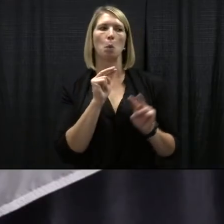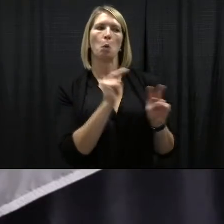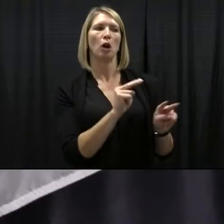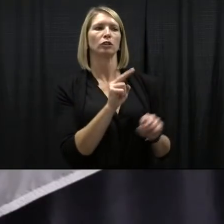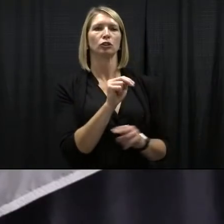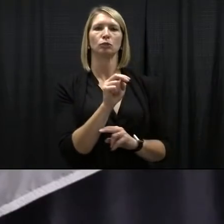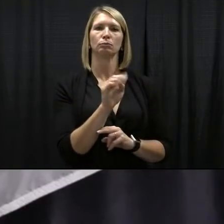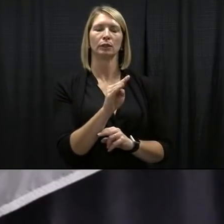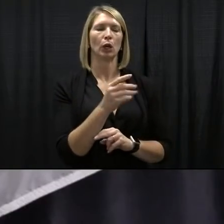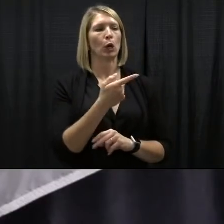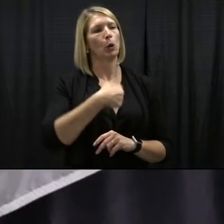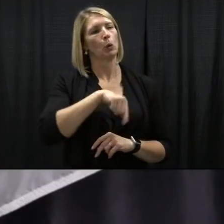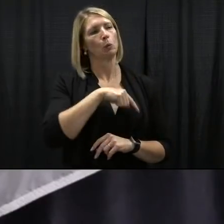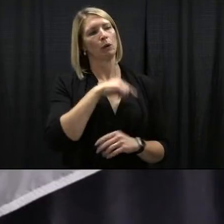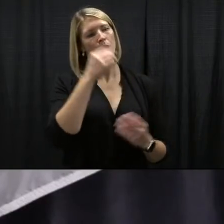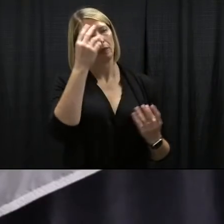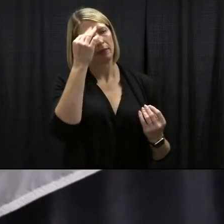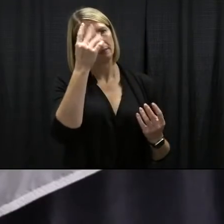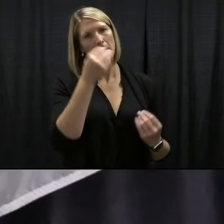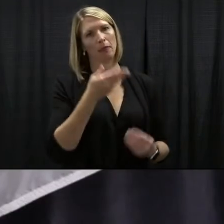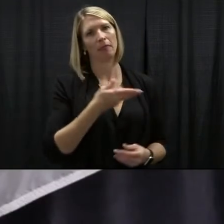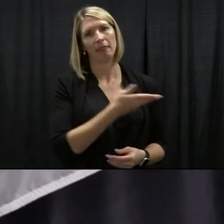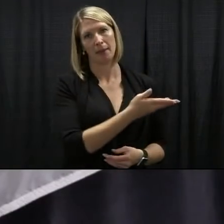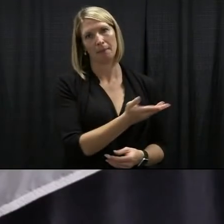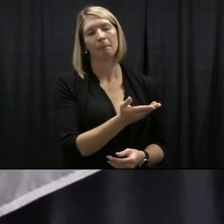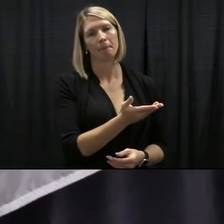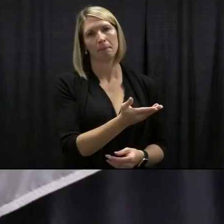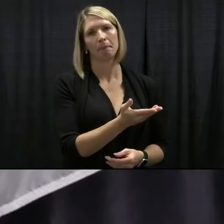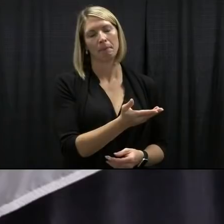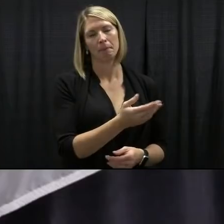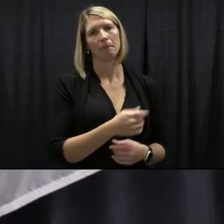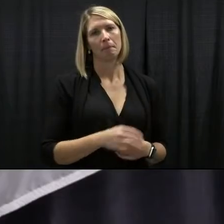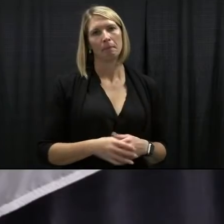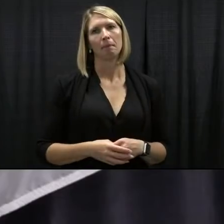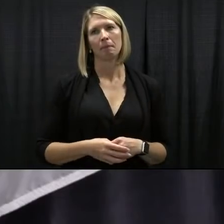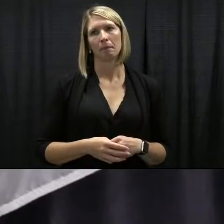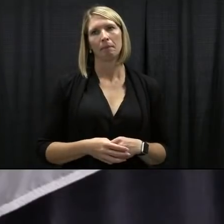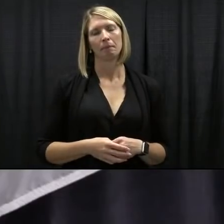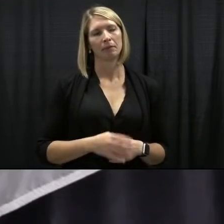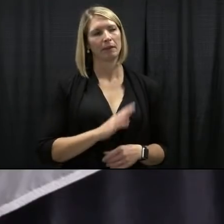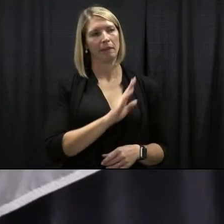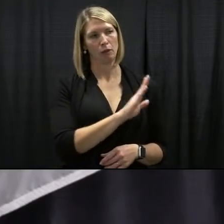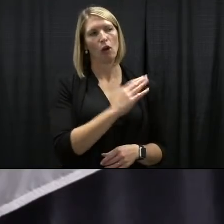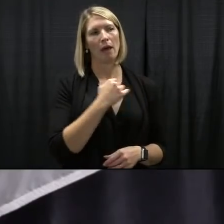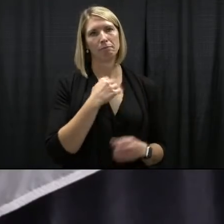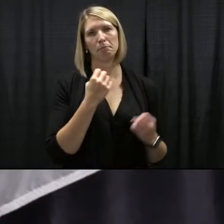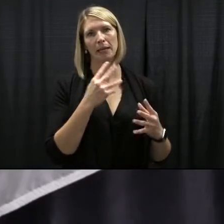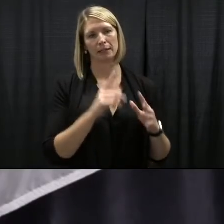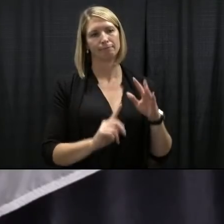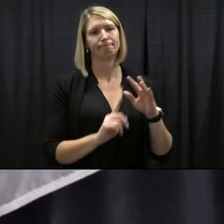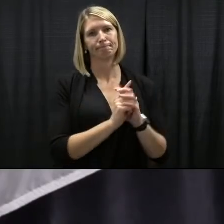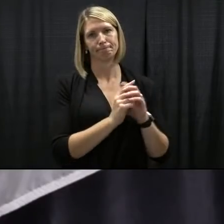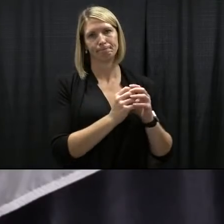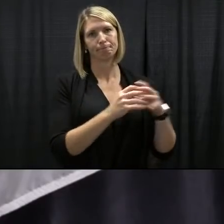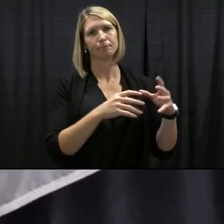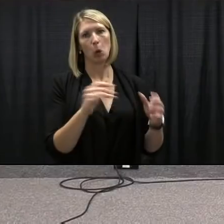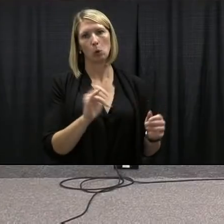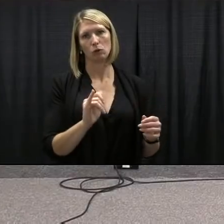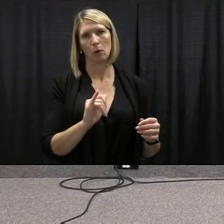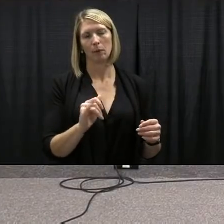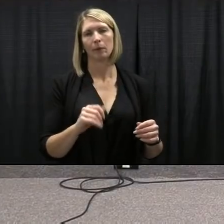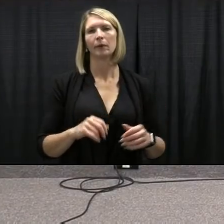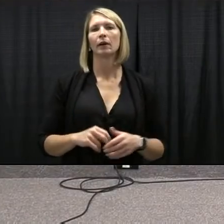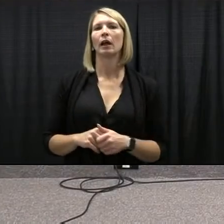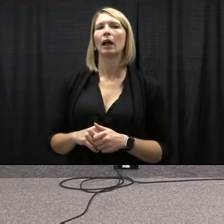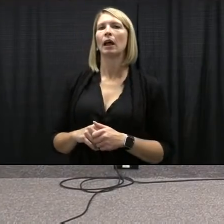certainly our thoughts are with Premier Higgs, and as he's battling that current outbreak there. We've often heard healthcare